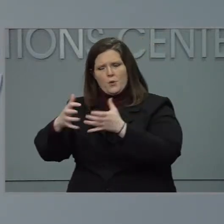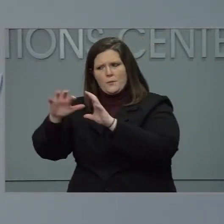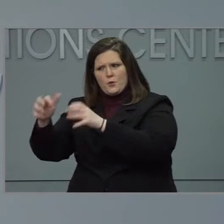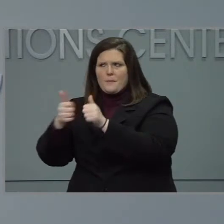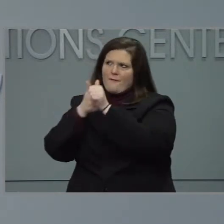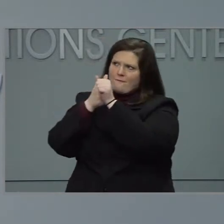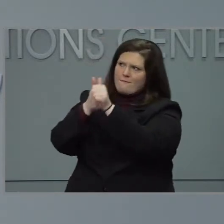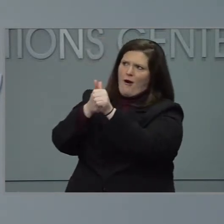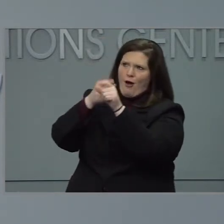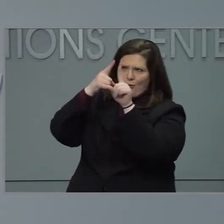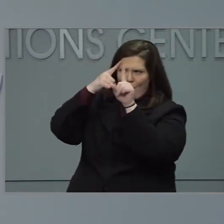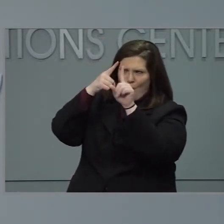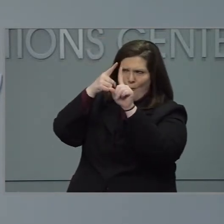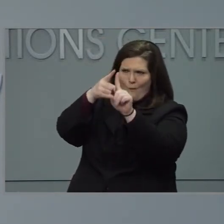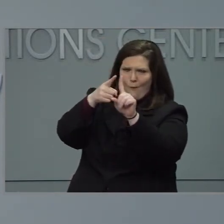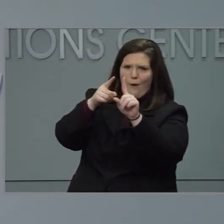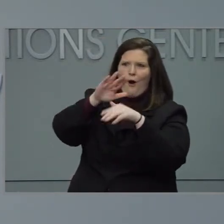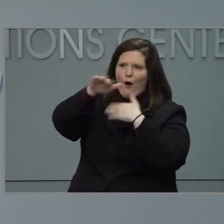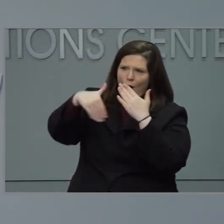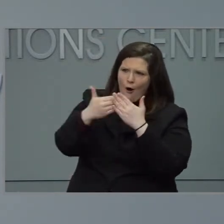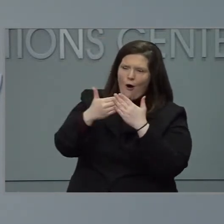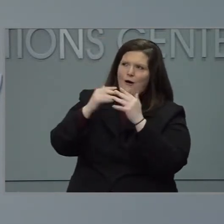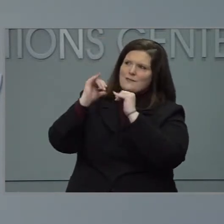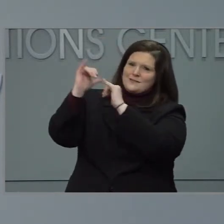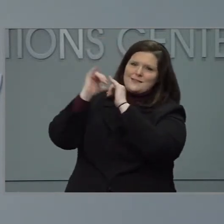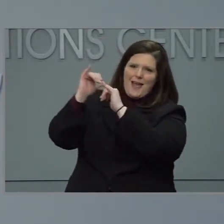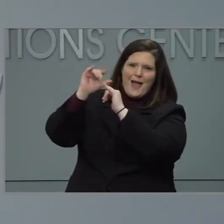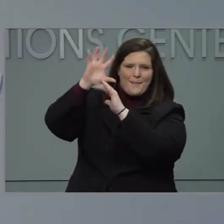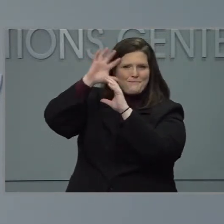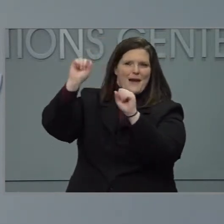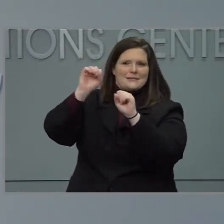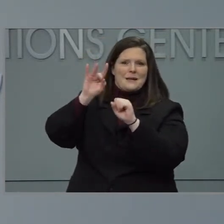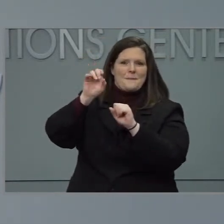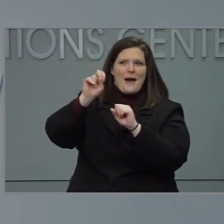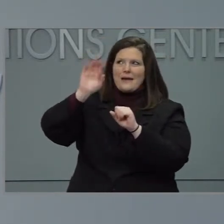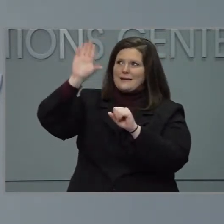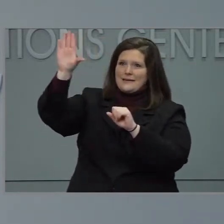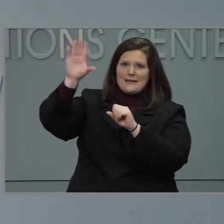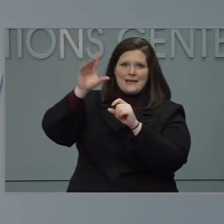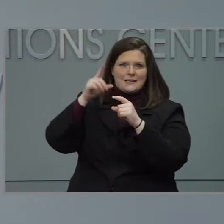President Biden's goal of having all adults be eligible by May 1st. Thank you.